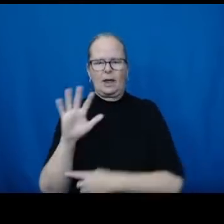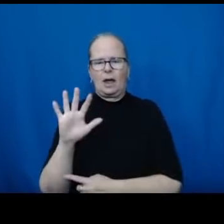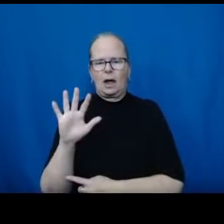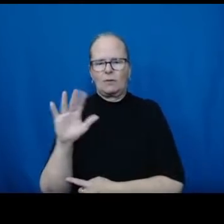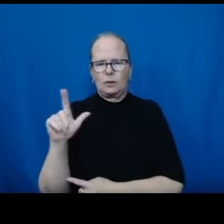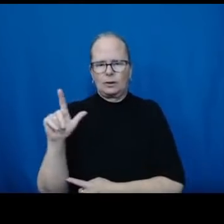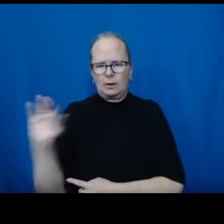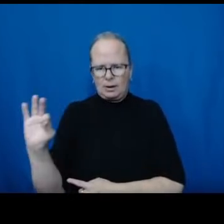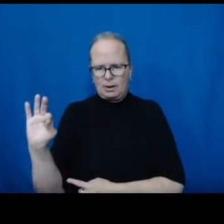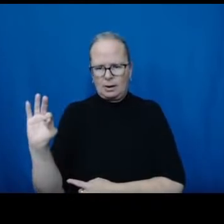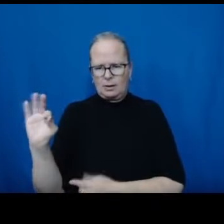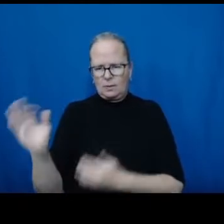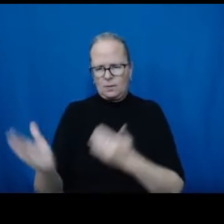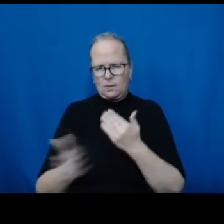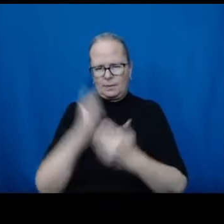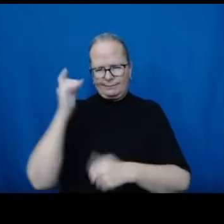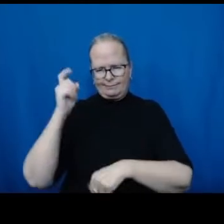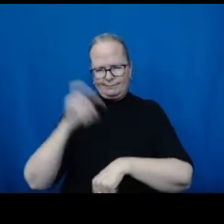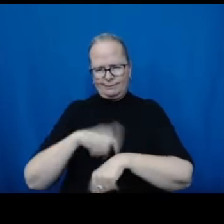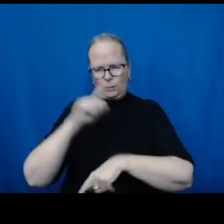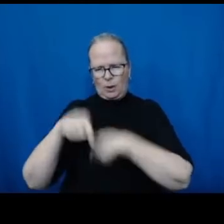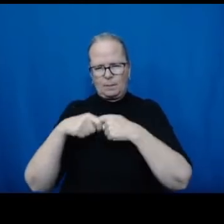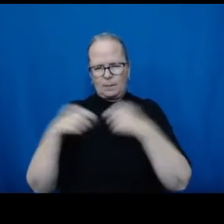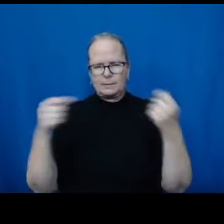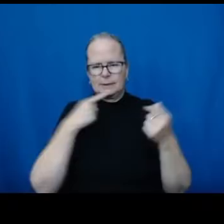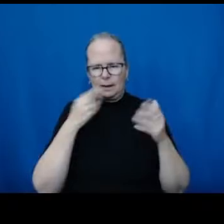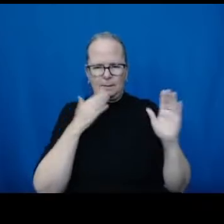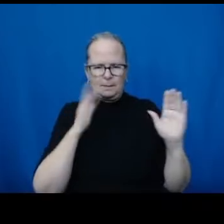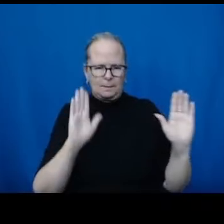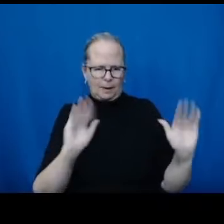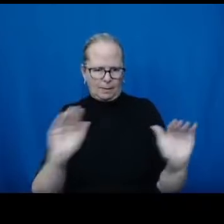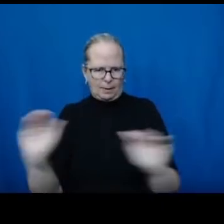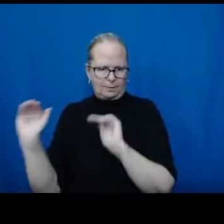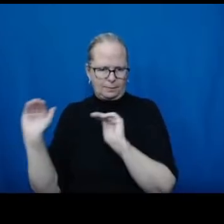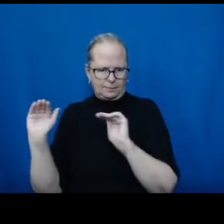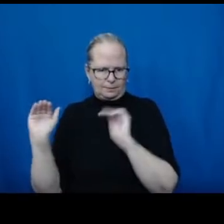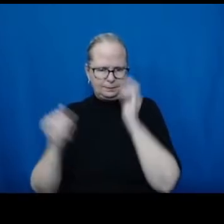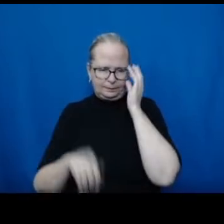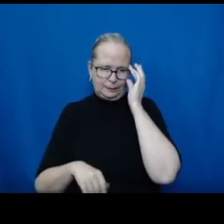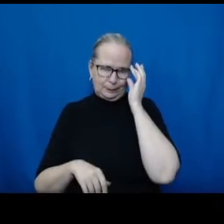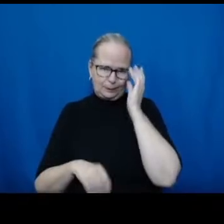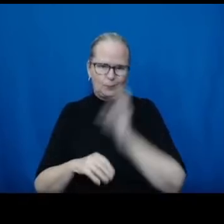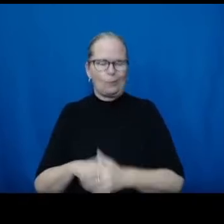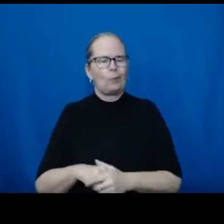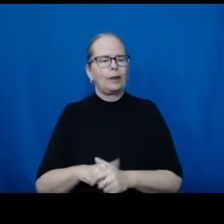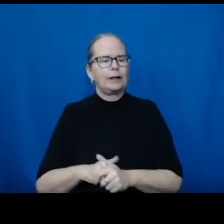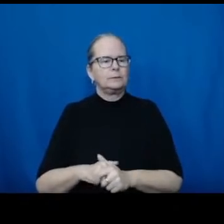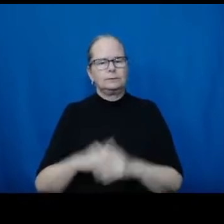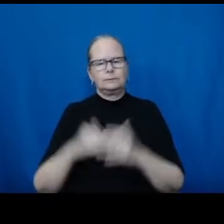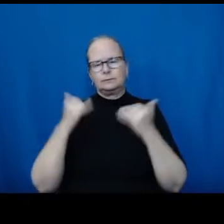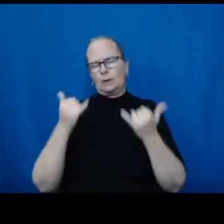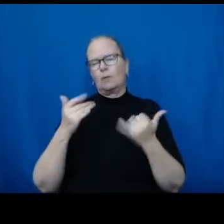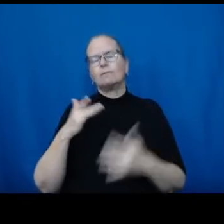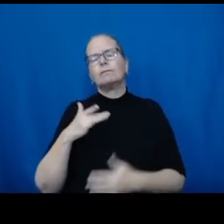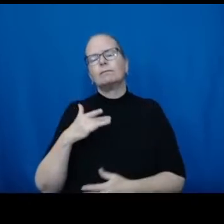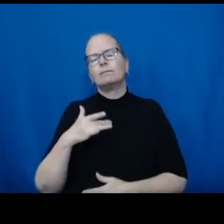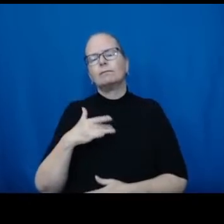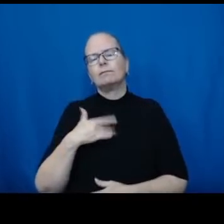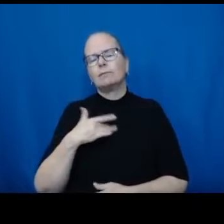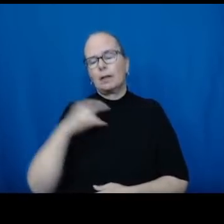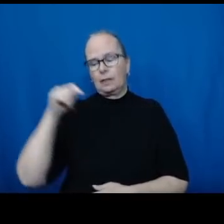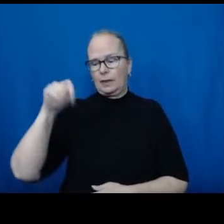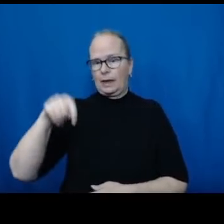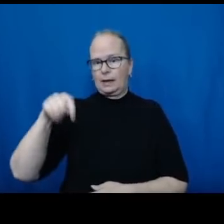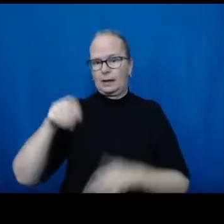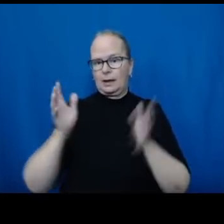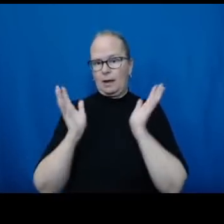goodbye. I get a feeling like with this conversation that can't be unpacked in an hour. A